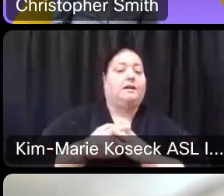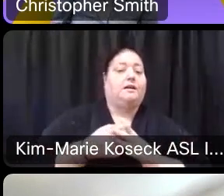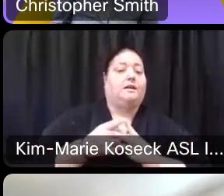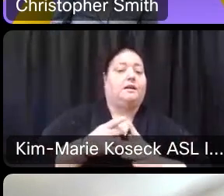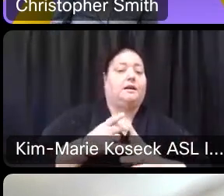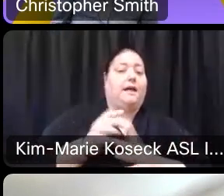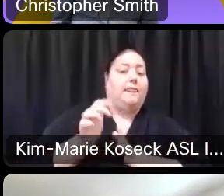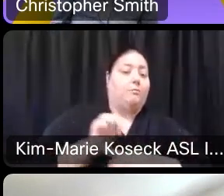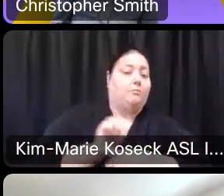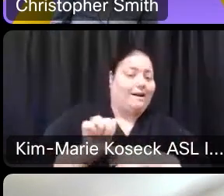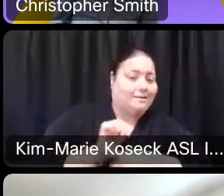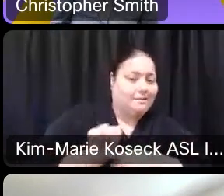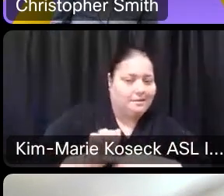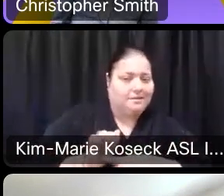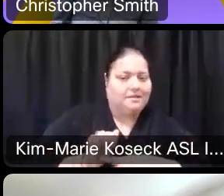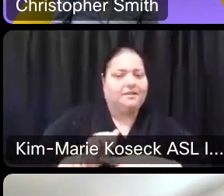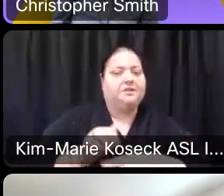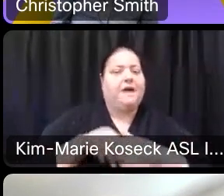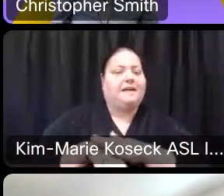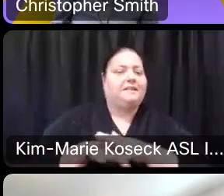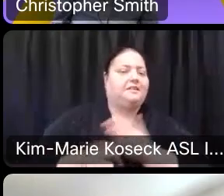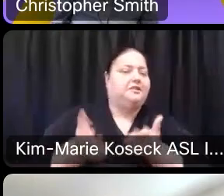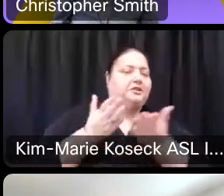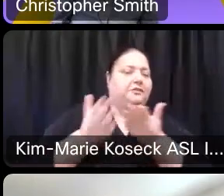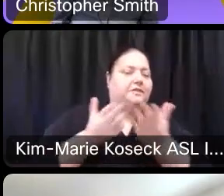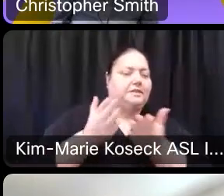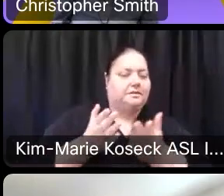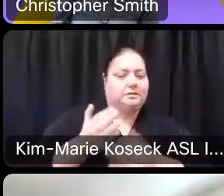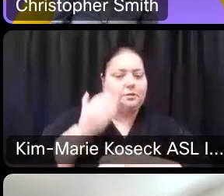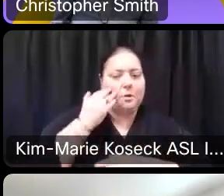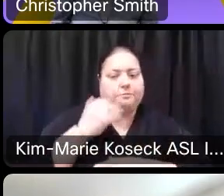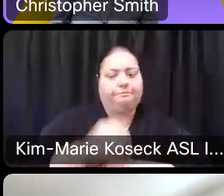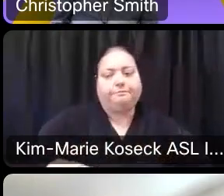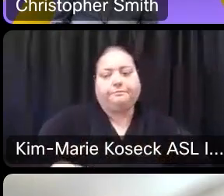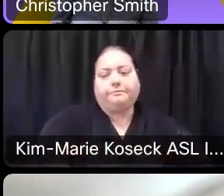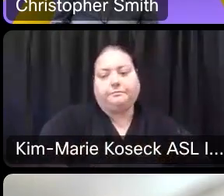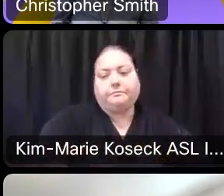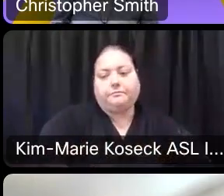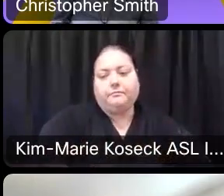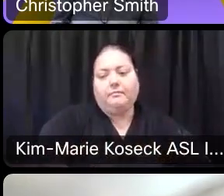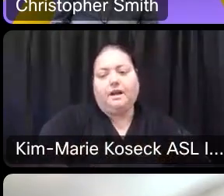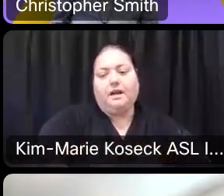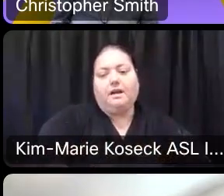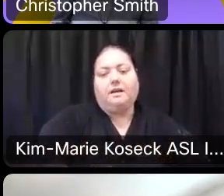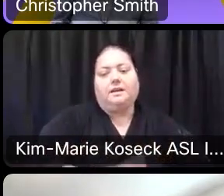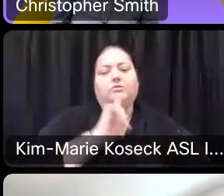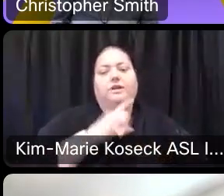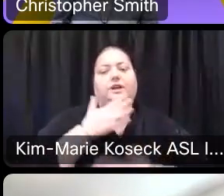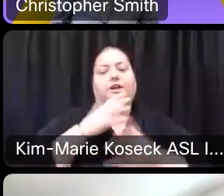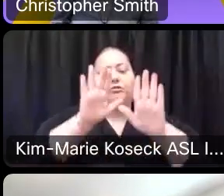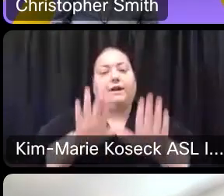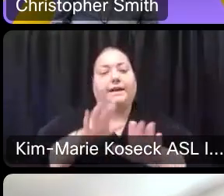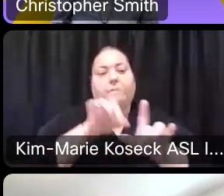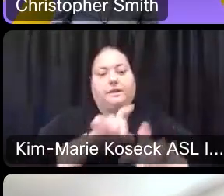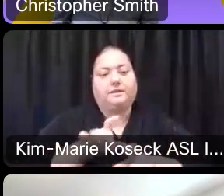practices to access these services? Yep. That's a really good question, and I don't think